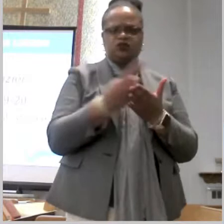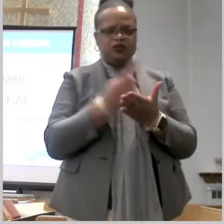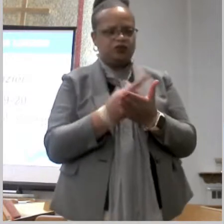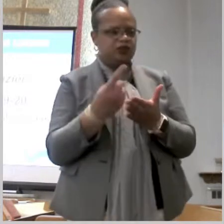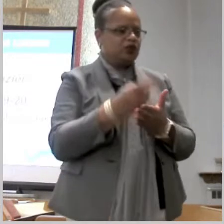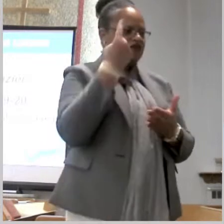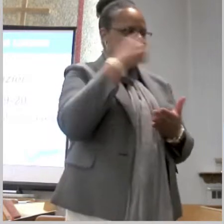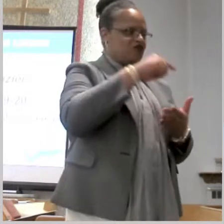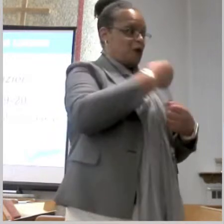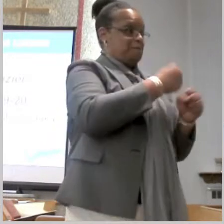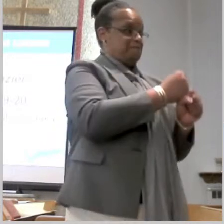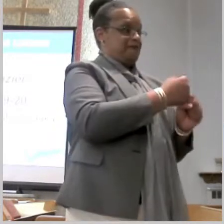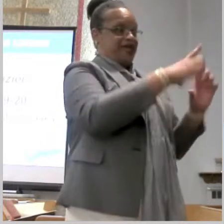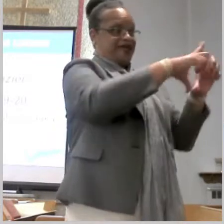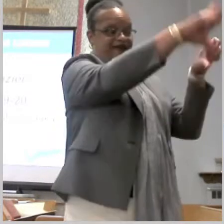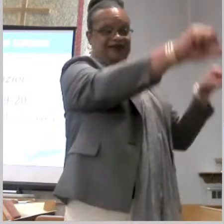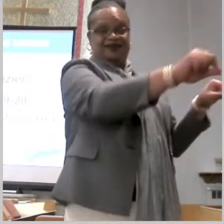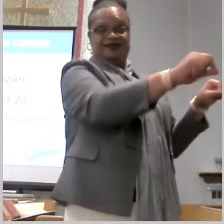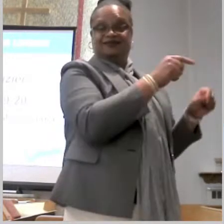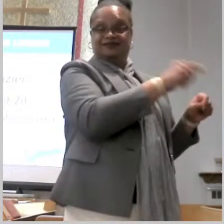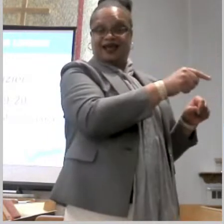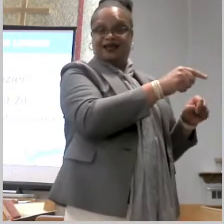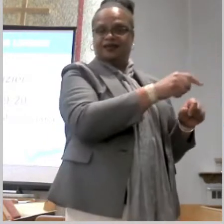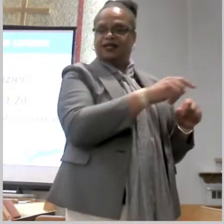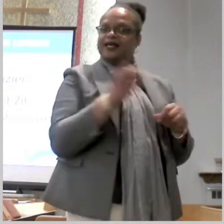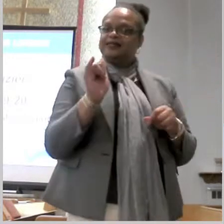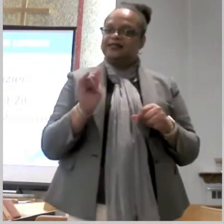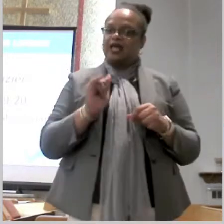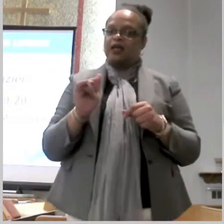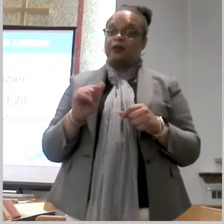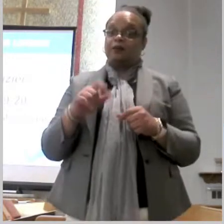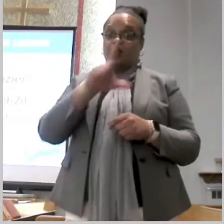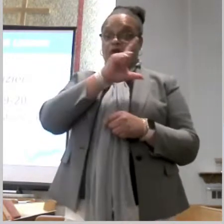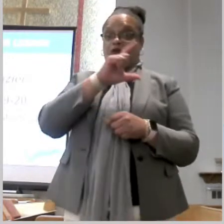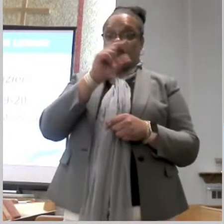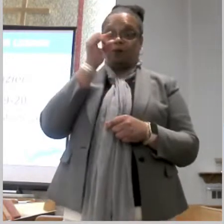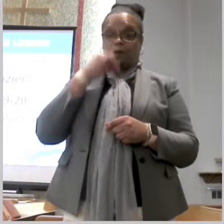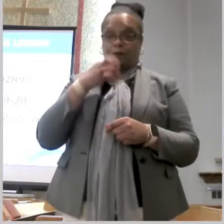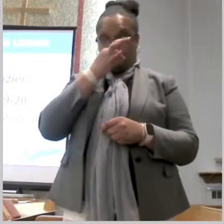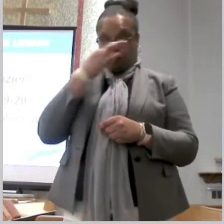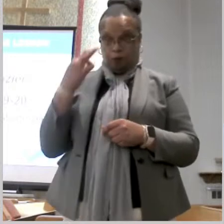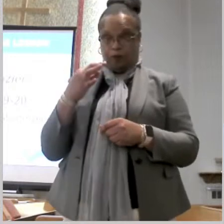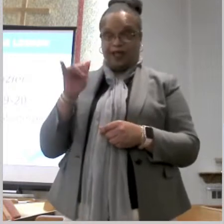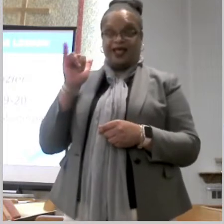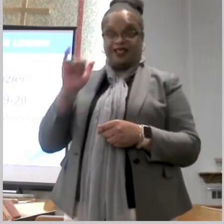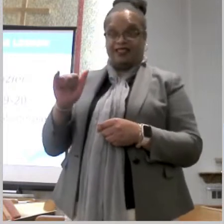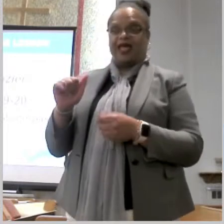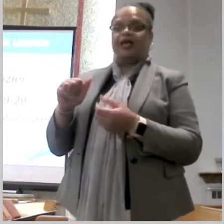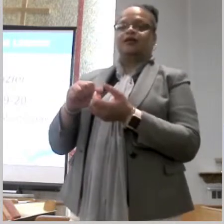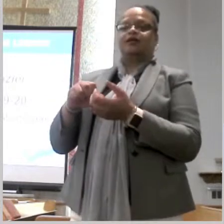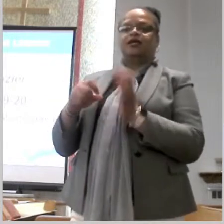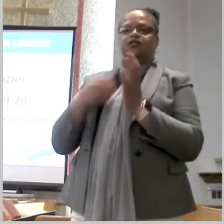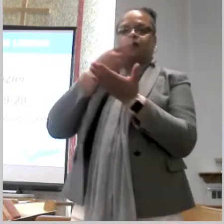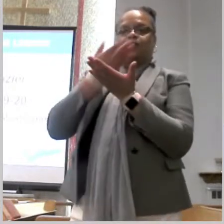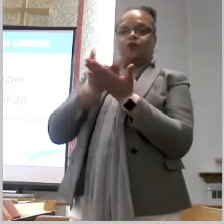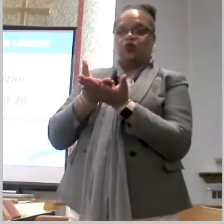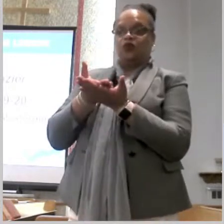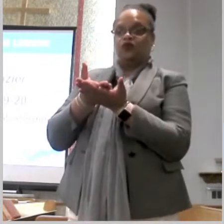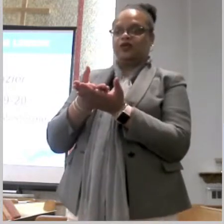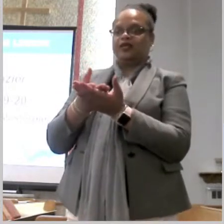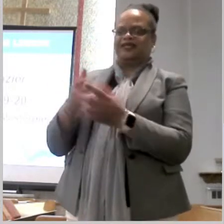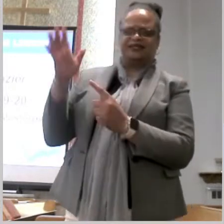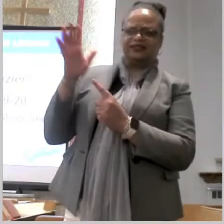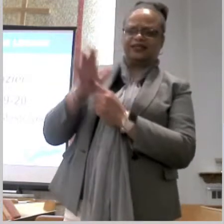be, the hours spent on it. Similarly, the Lord's Supper, we witness the ultimate act of love and